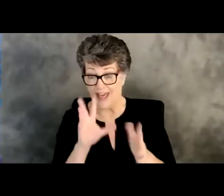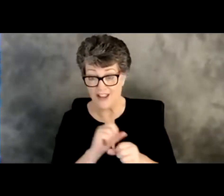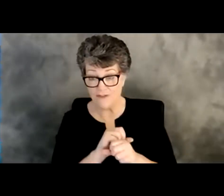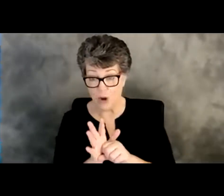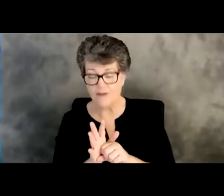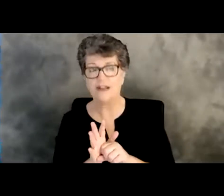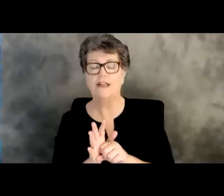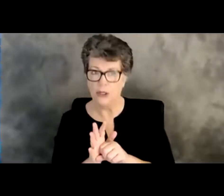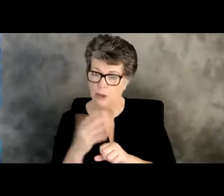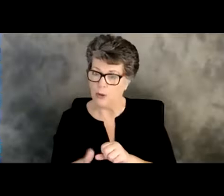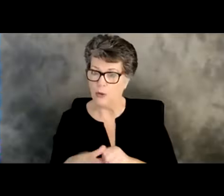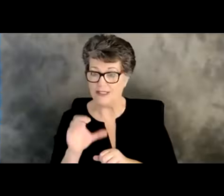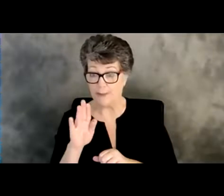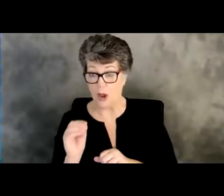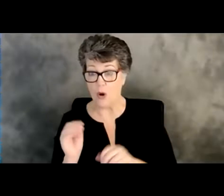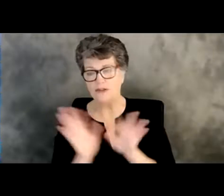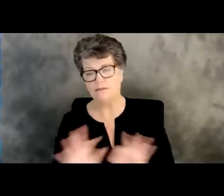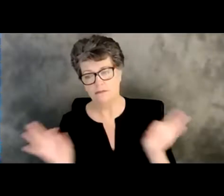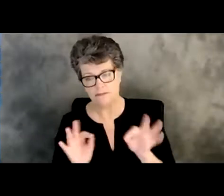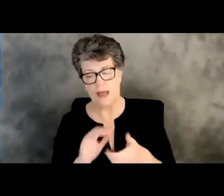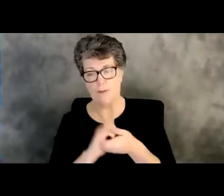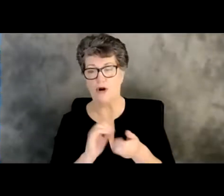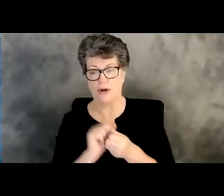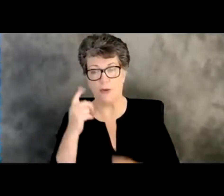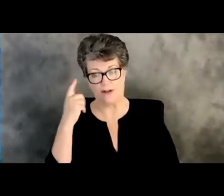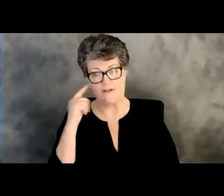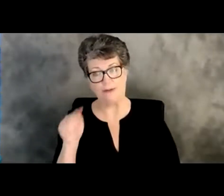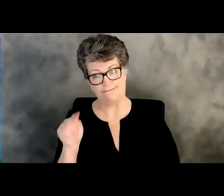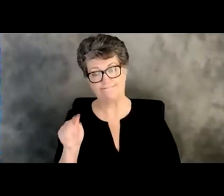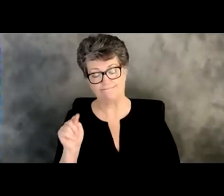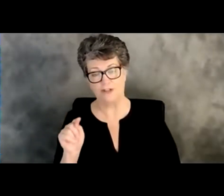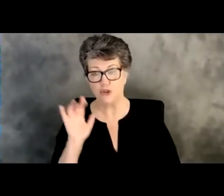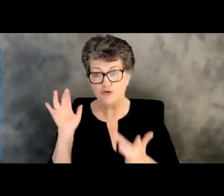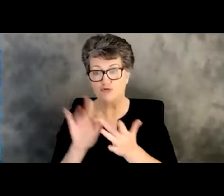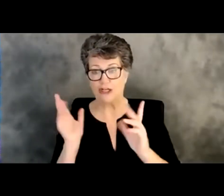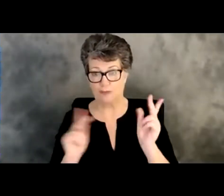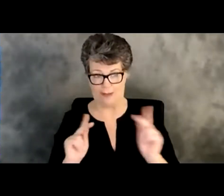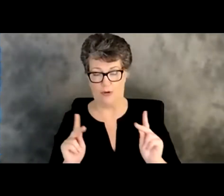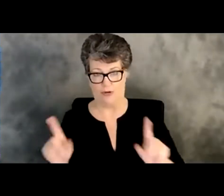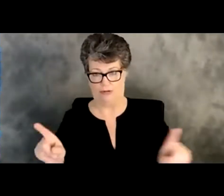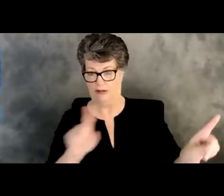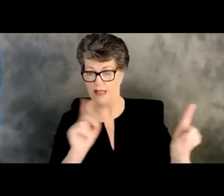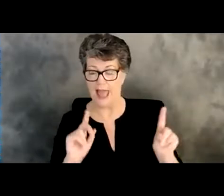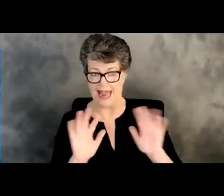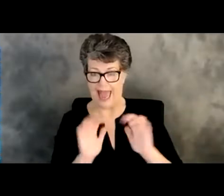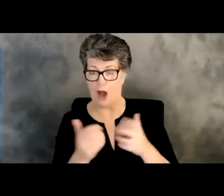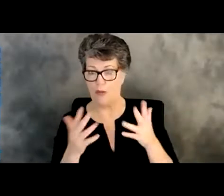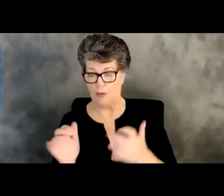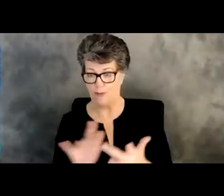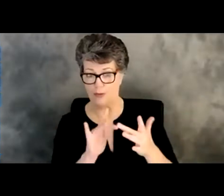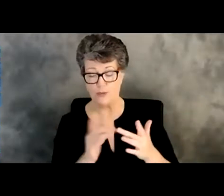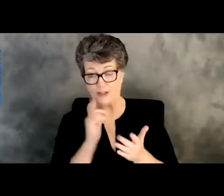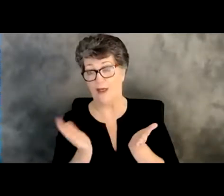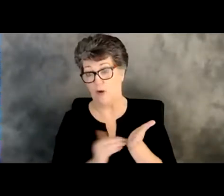of community-based organizations in partnering with government to reach people where they are in the way they want to be reached. We saw that over and over